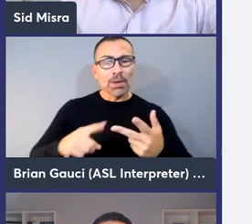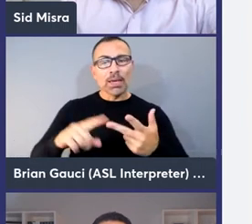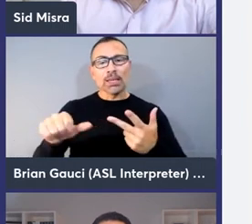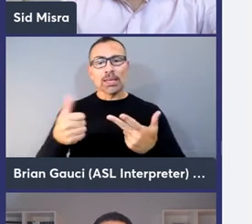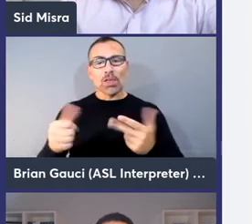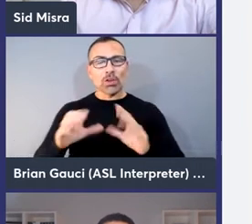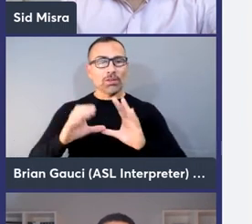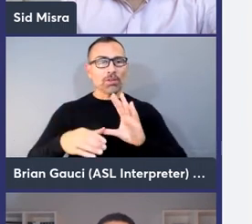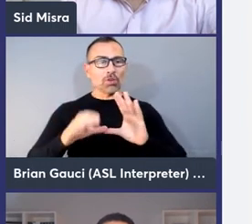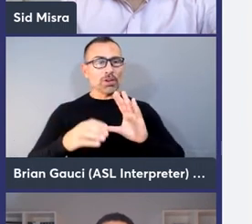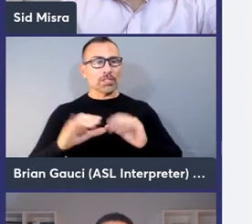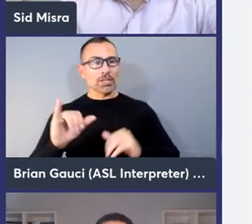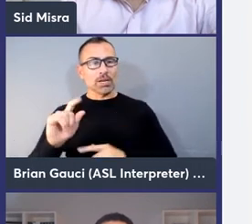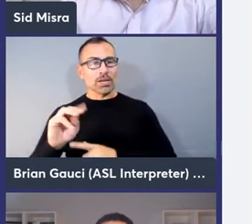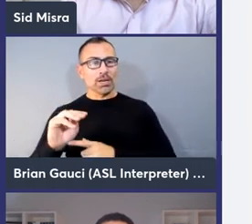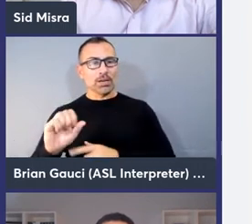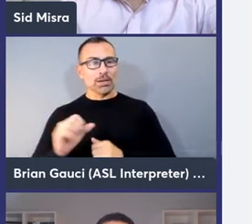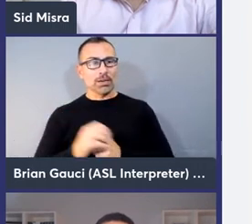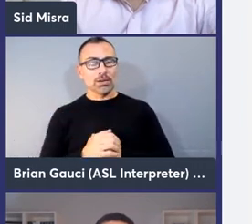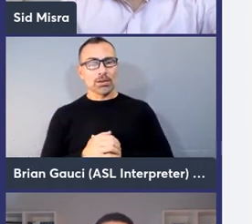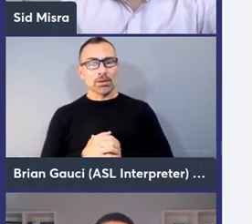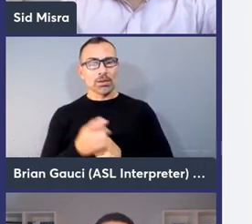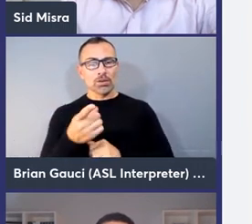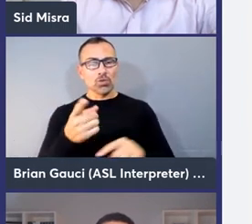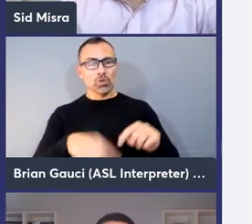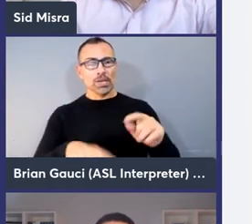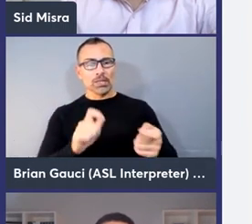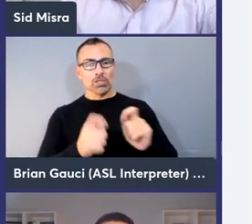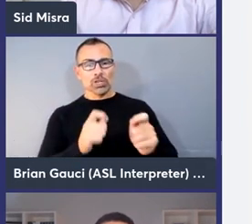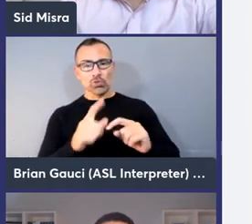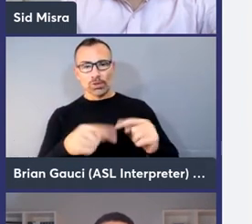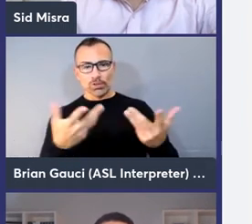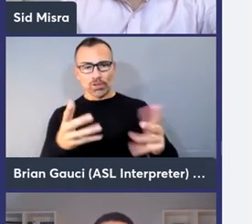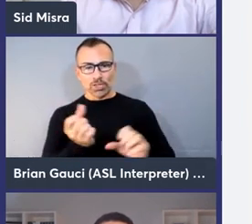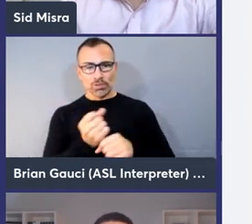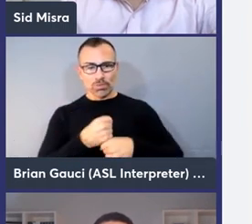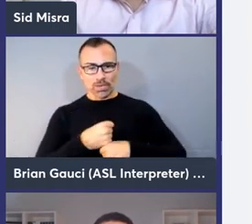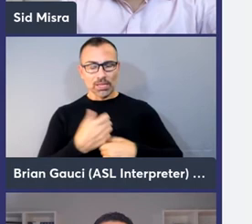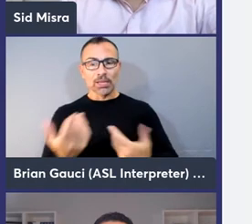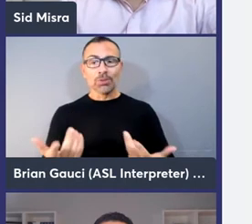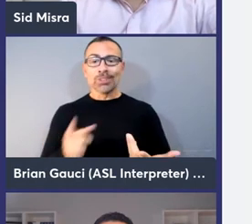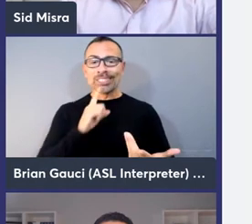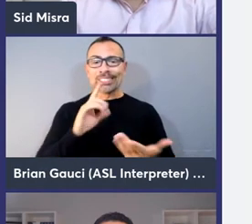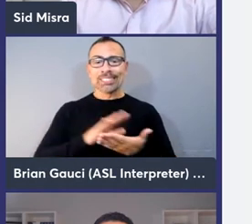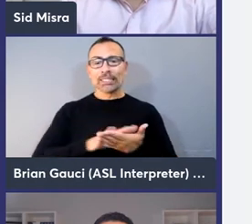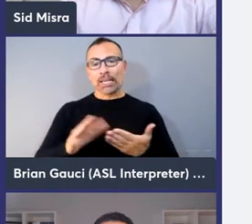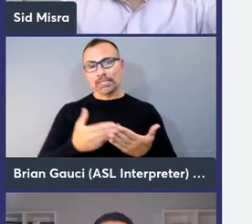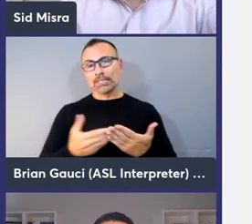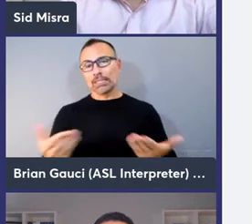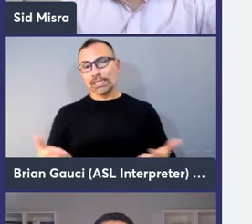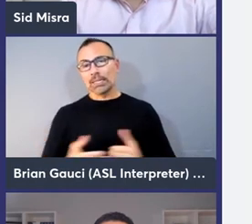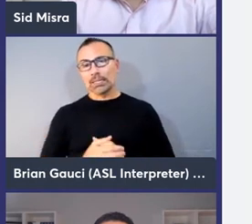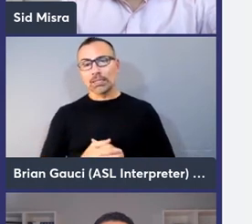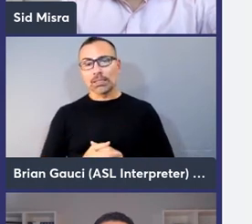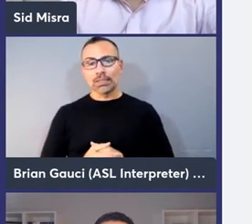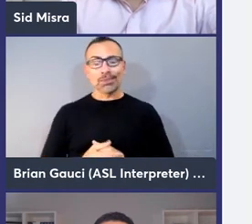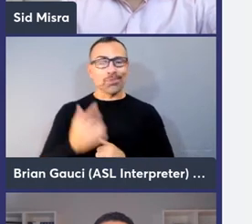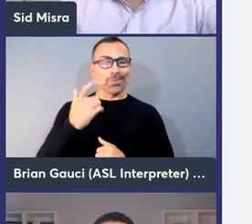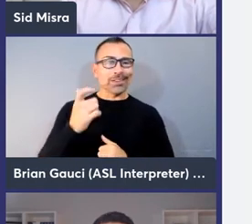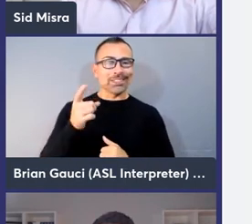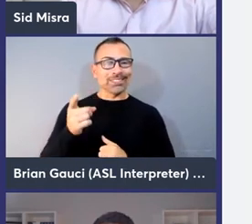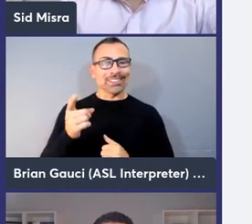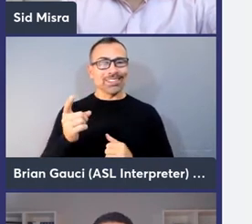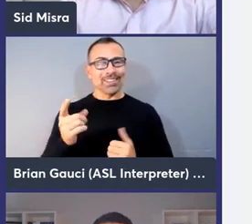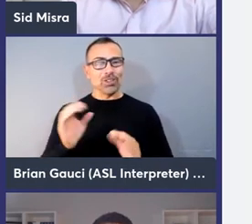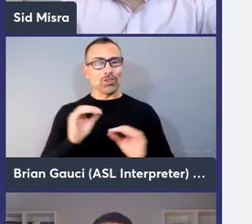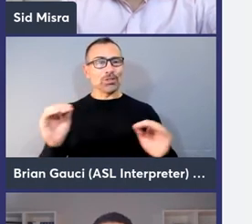items that you have, you cannot adjust after the creation, which is a nice thing to highlight, just so there's no surprises